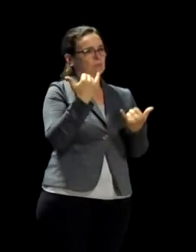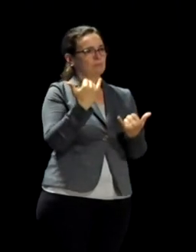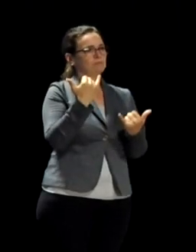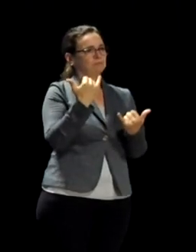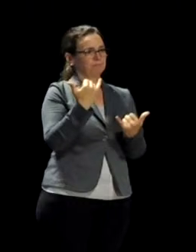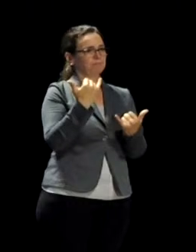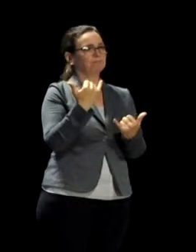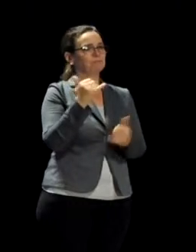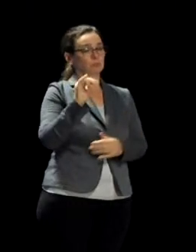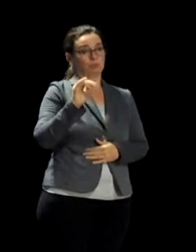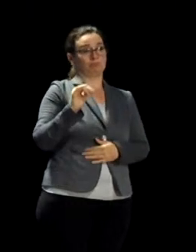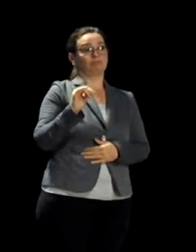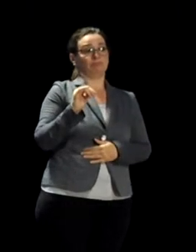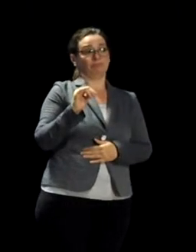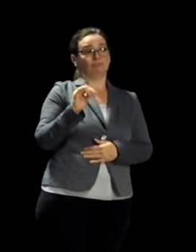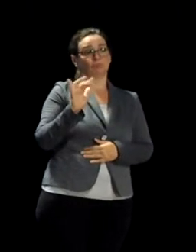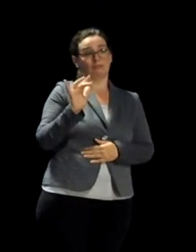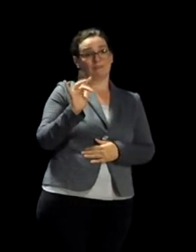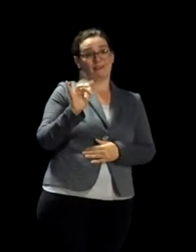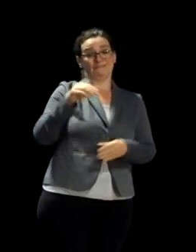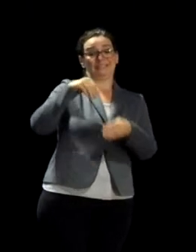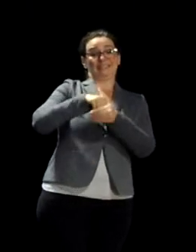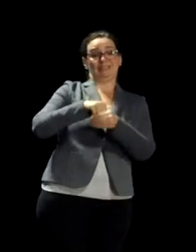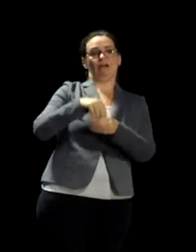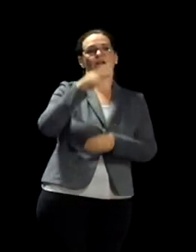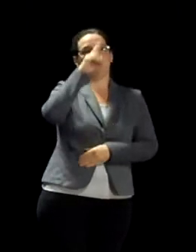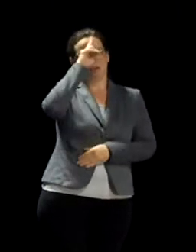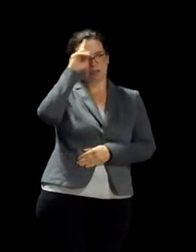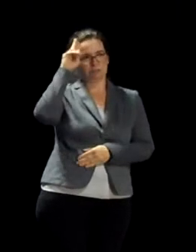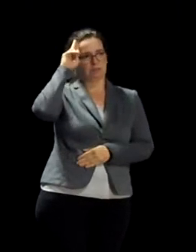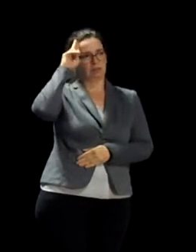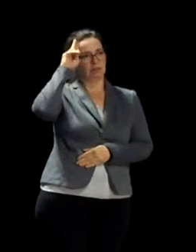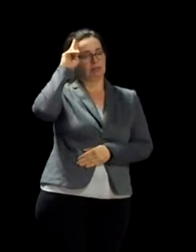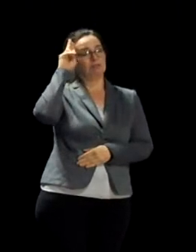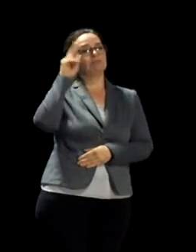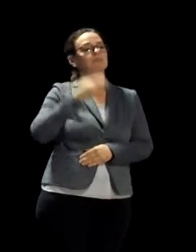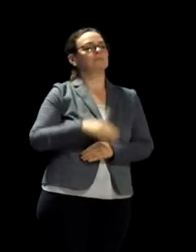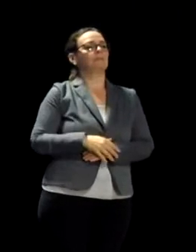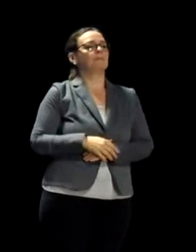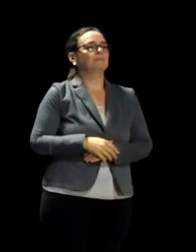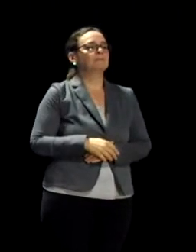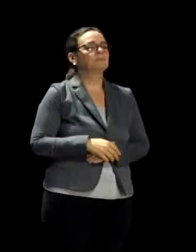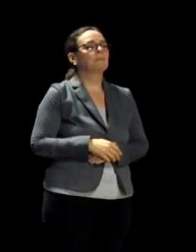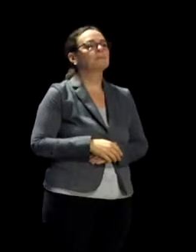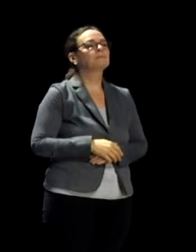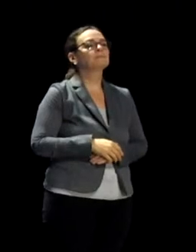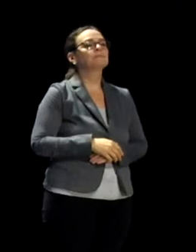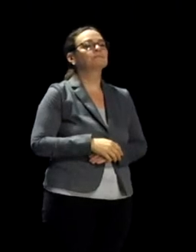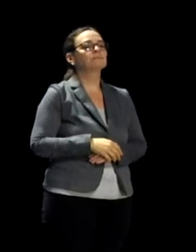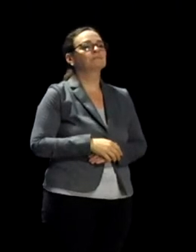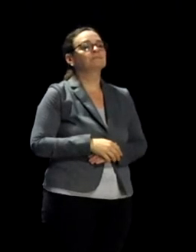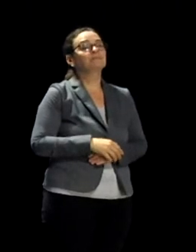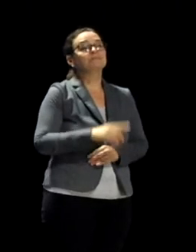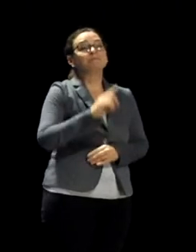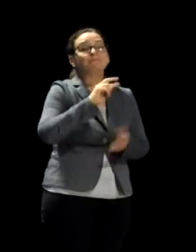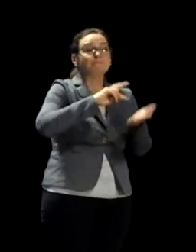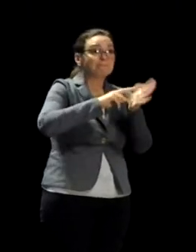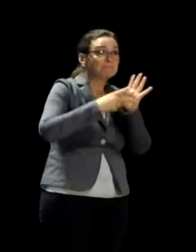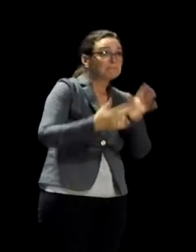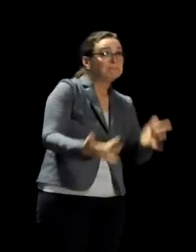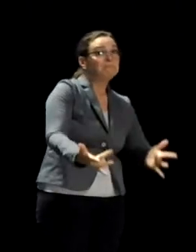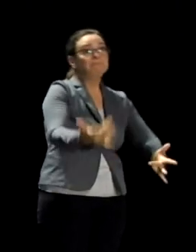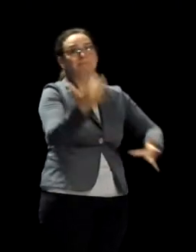treatment, but are not sick enough to what we would normally send a resident to the hospital with COVID. We have